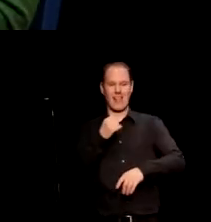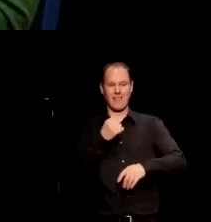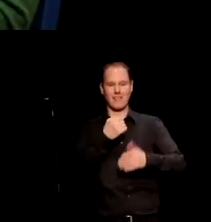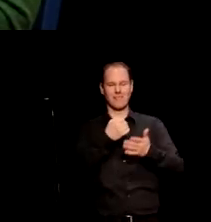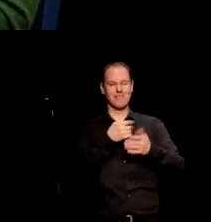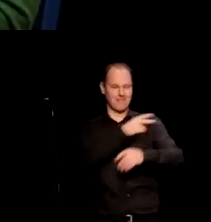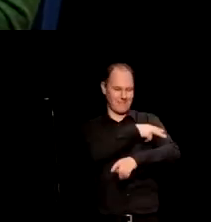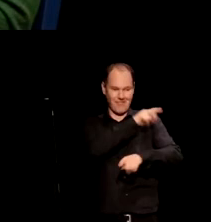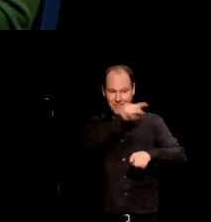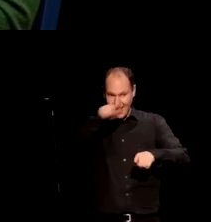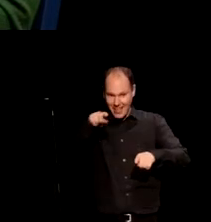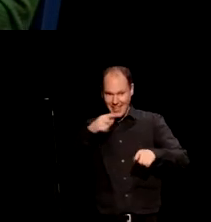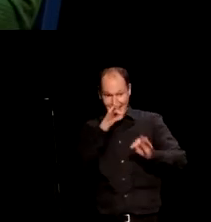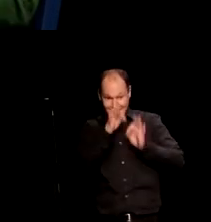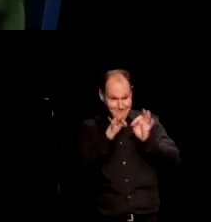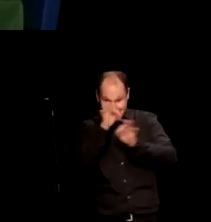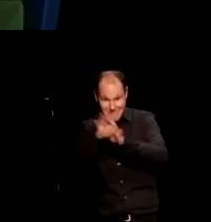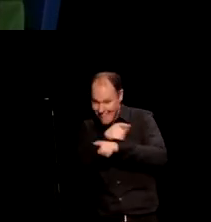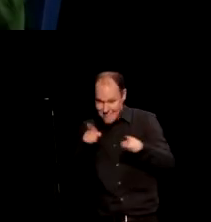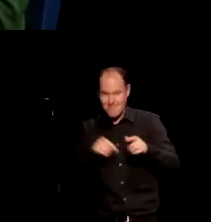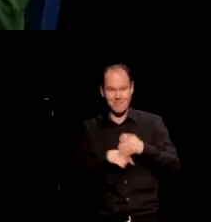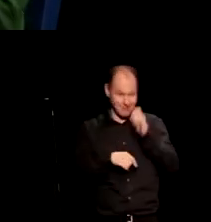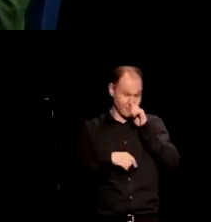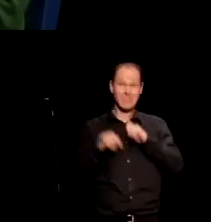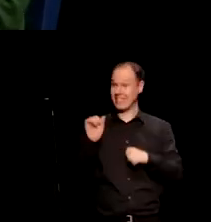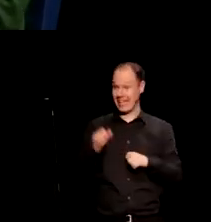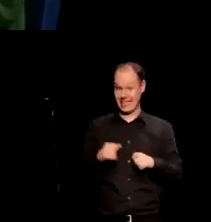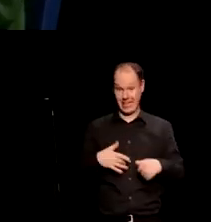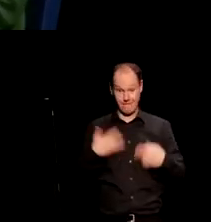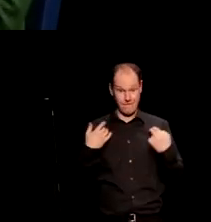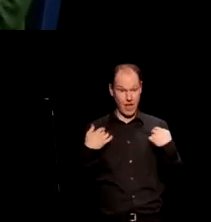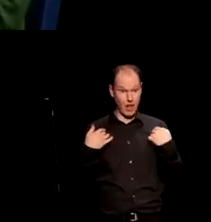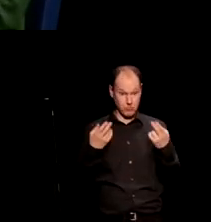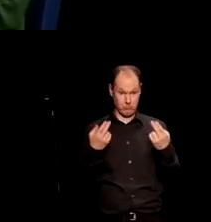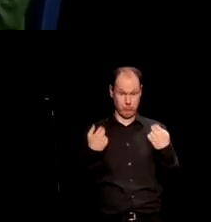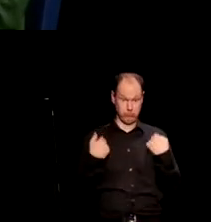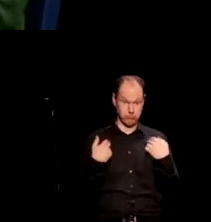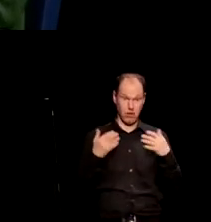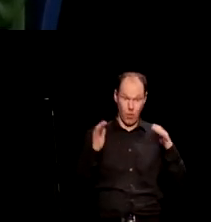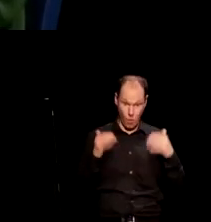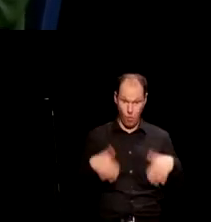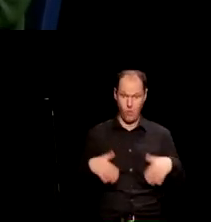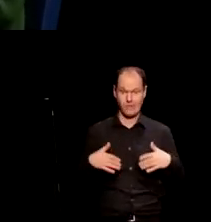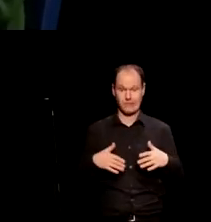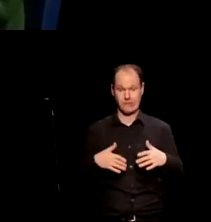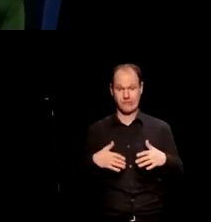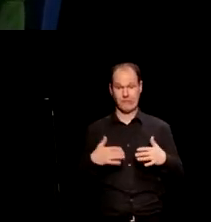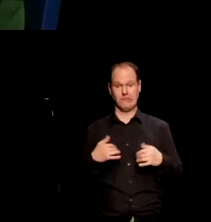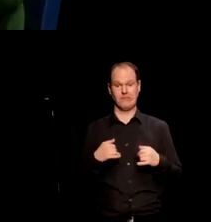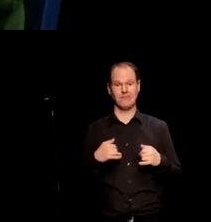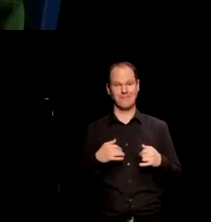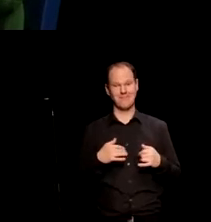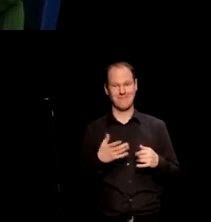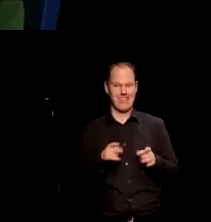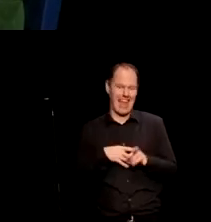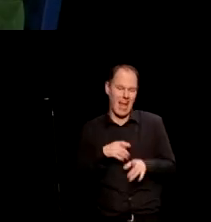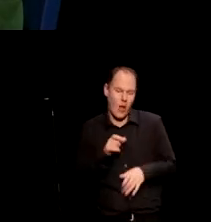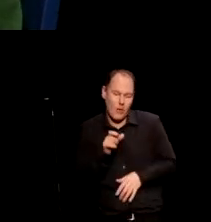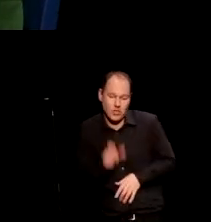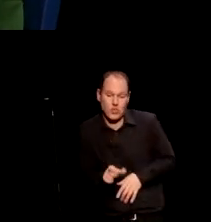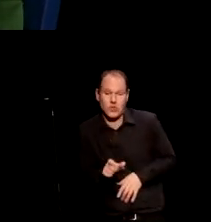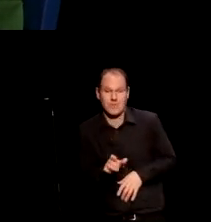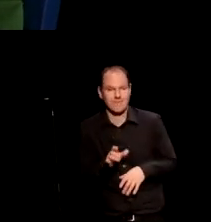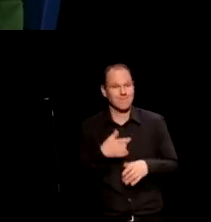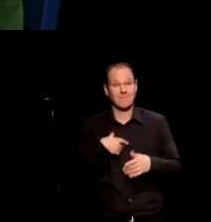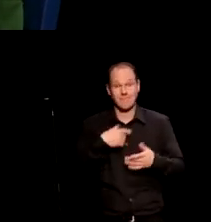to answer questions, but it can feel intimidating. You know, I remember as a student, I never asked. I like to say this story. I